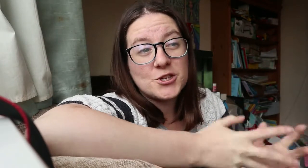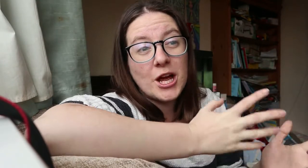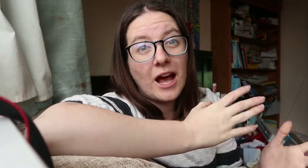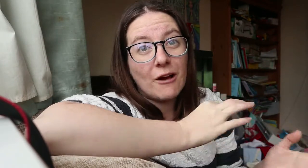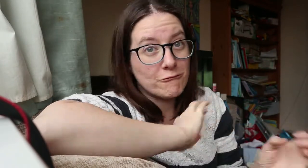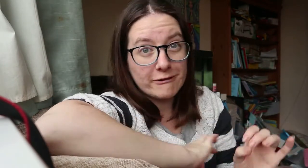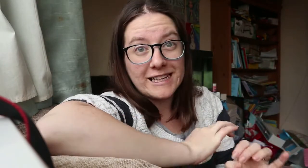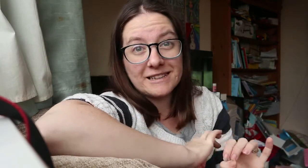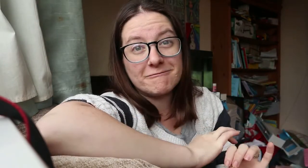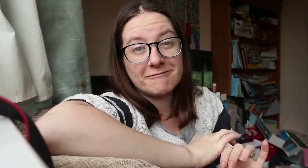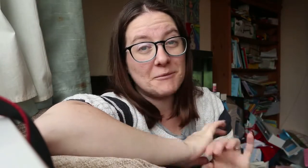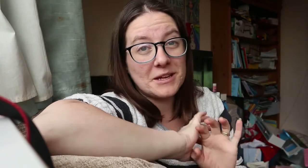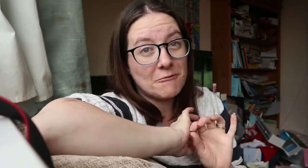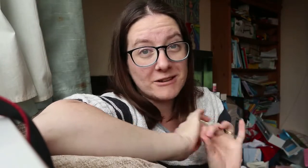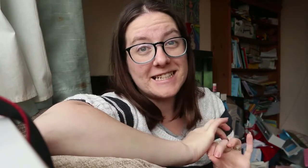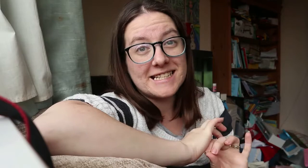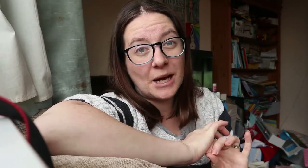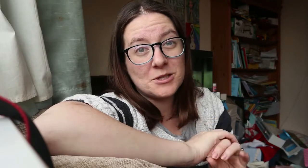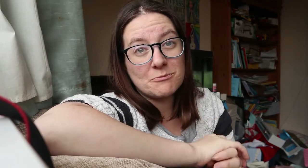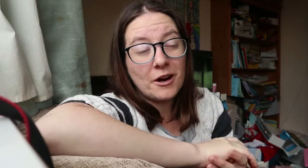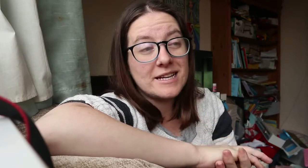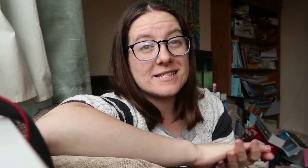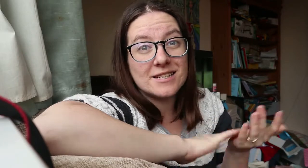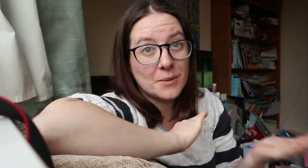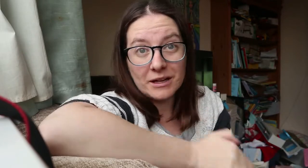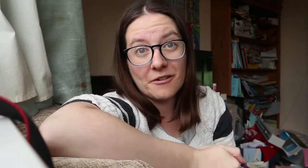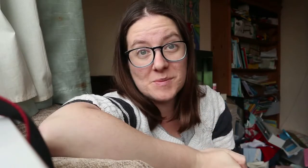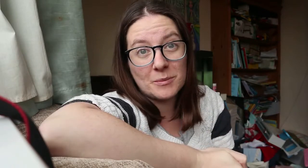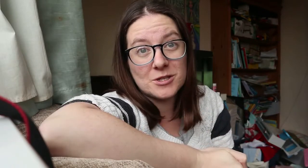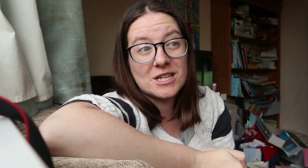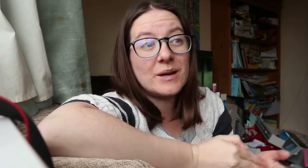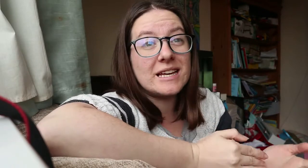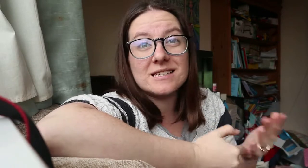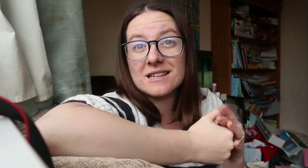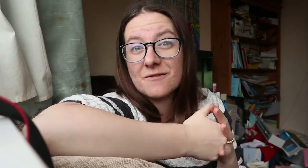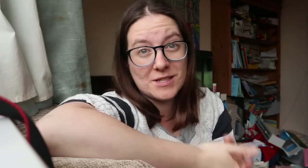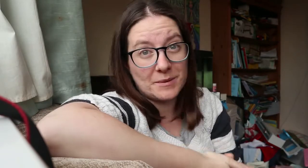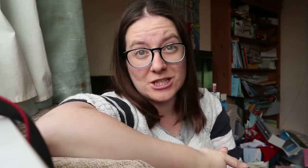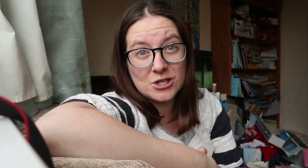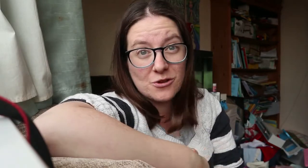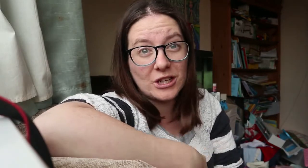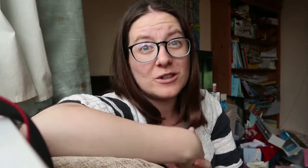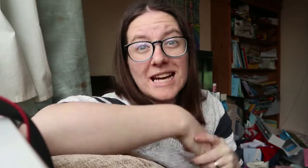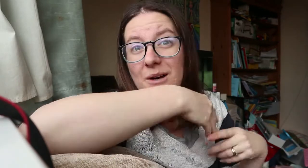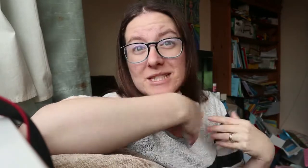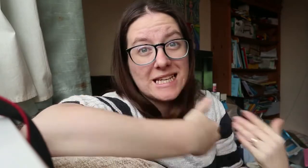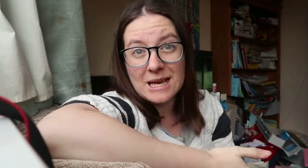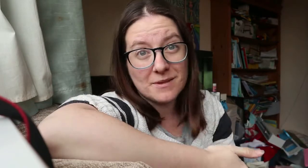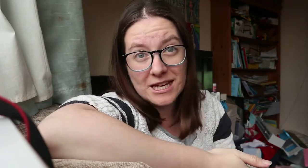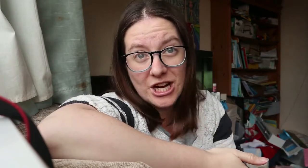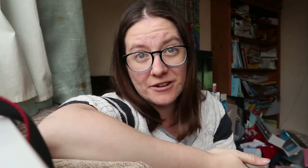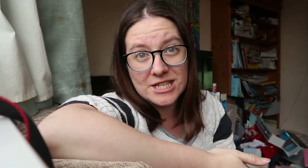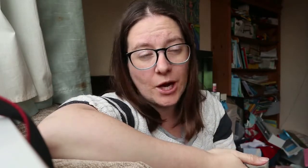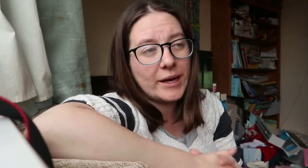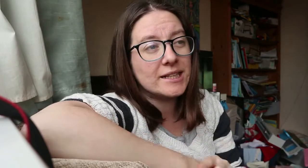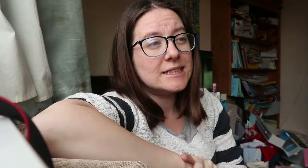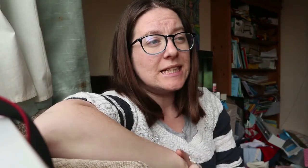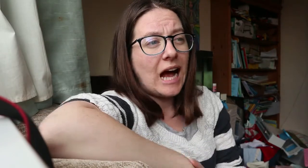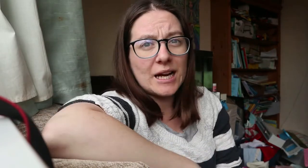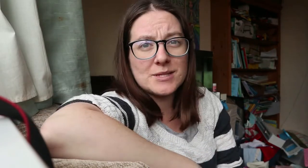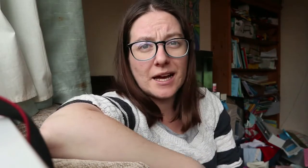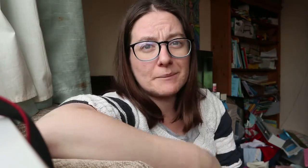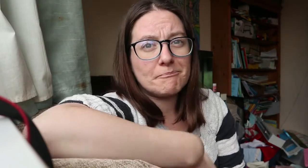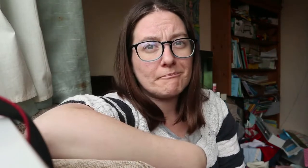Language really, with a really discounted price to encourage people to do it, for something to do during lockdown, to keep their charity going.